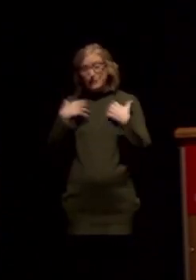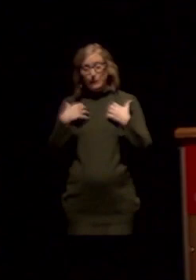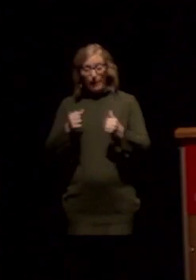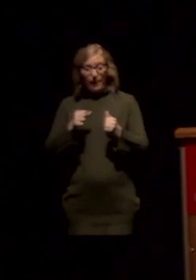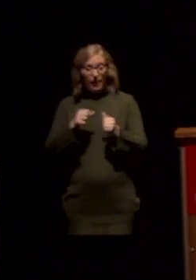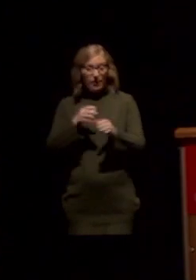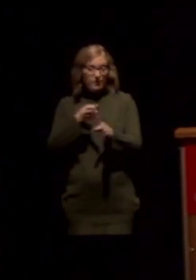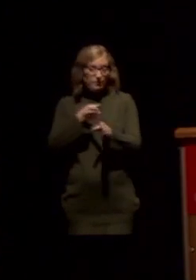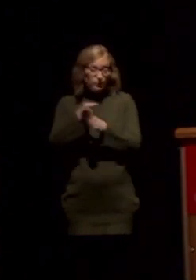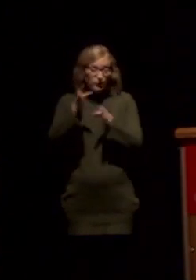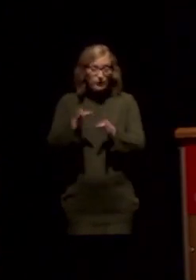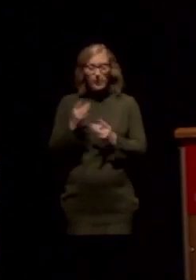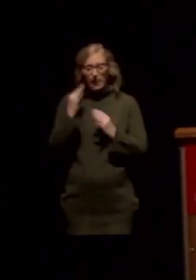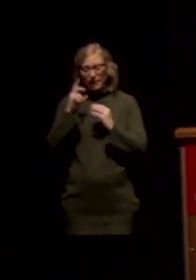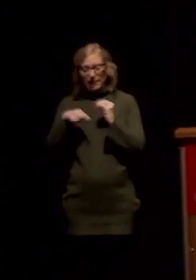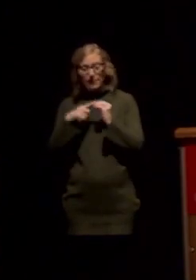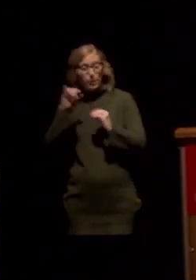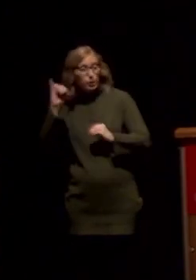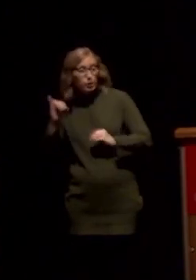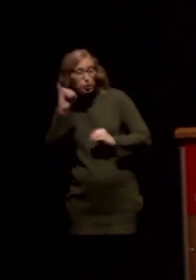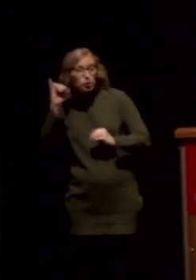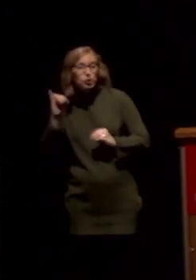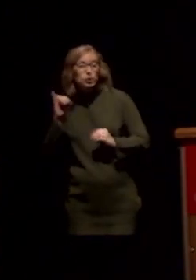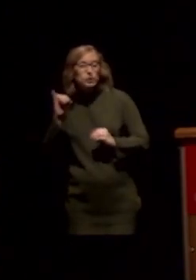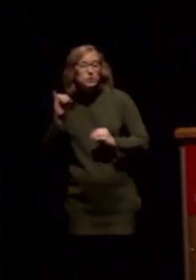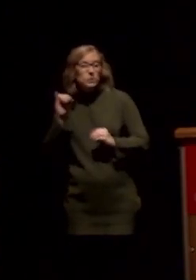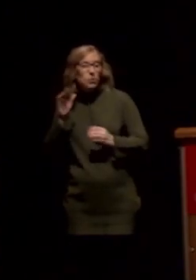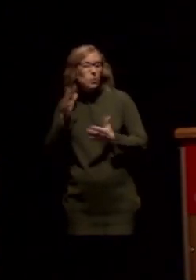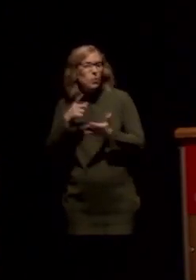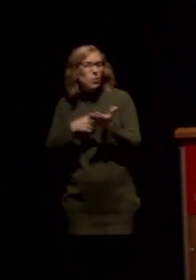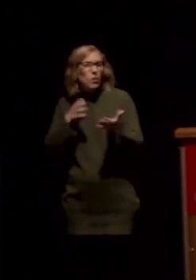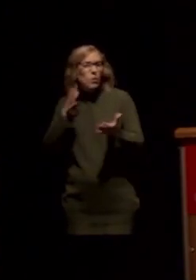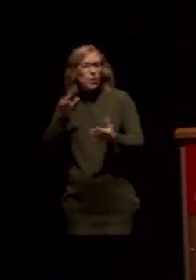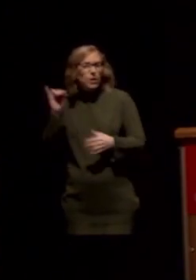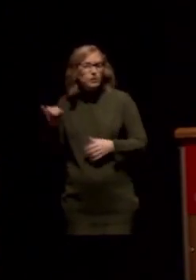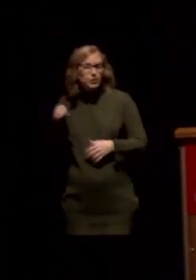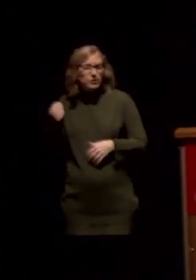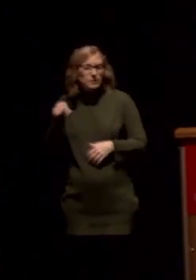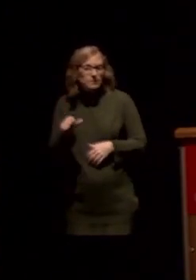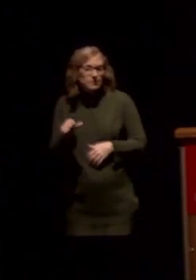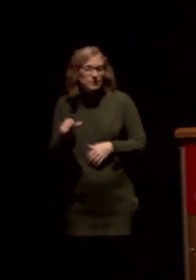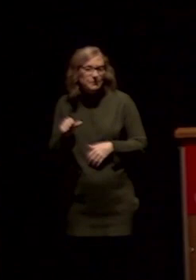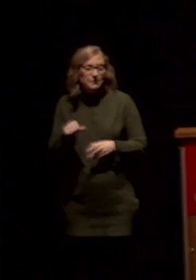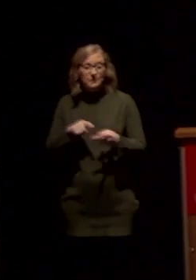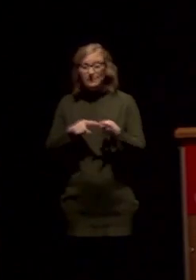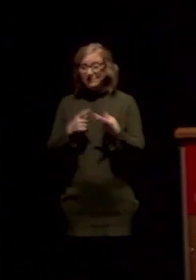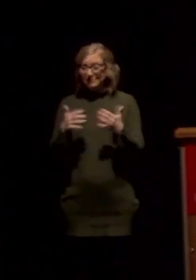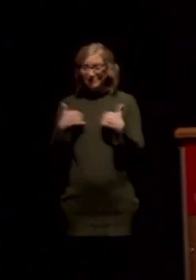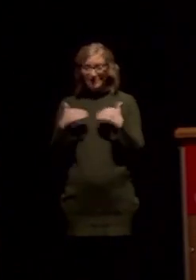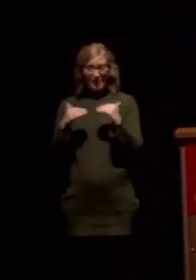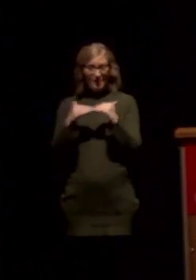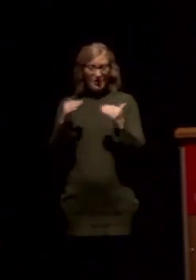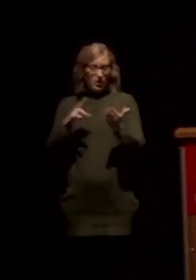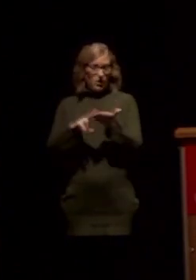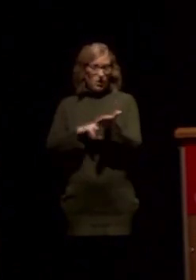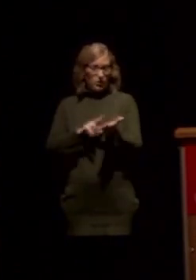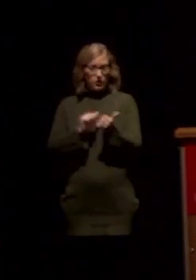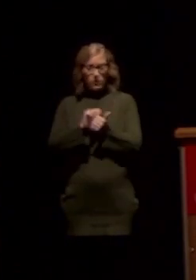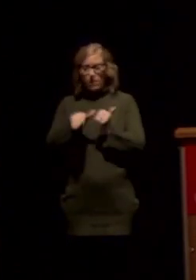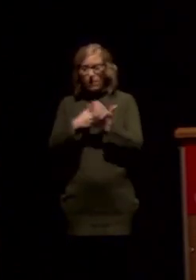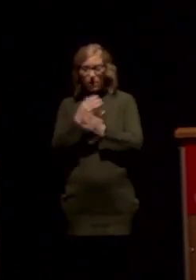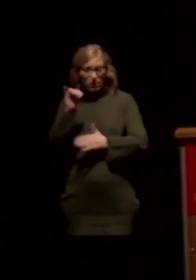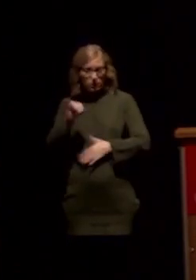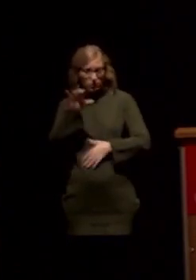about insurance and what insurance will take. What will insurance pay for? Do we have a fair contract with all the insurance companies? And we do